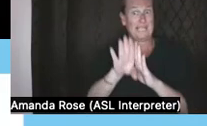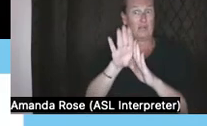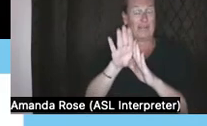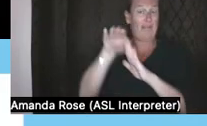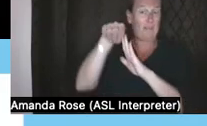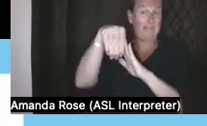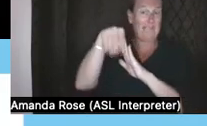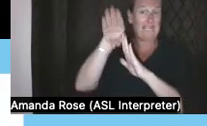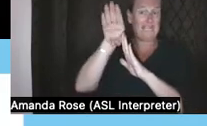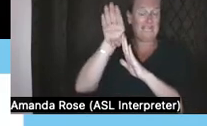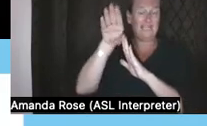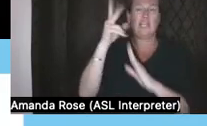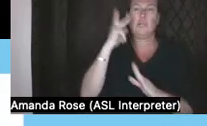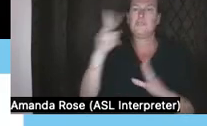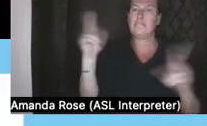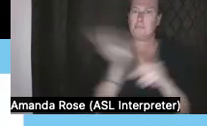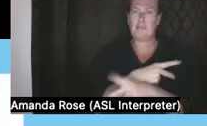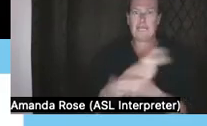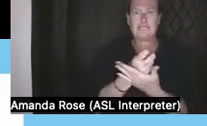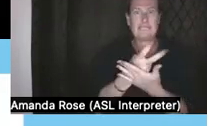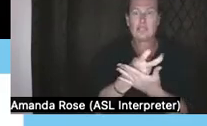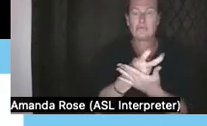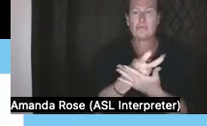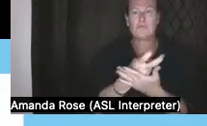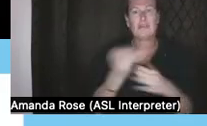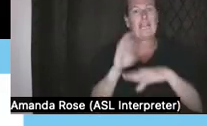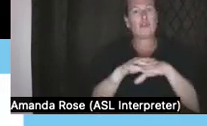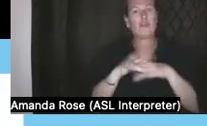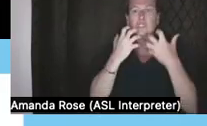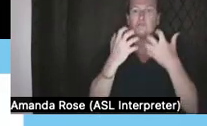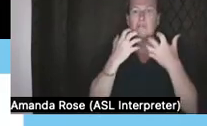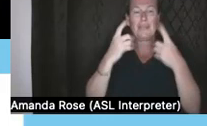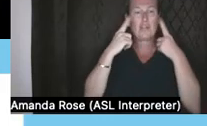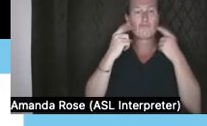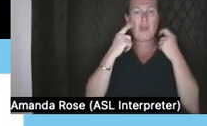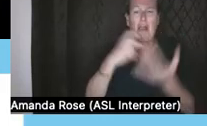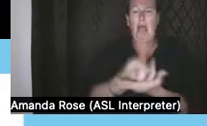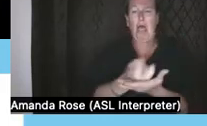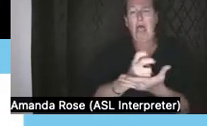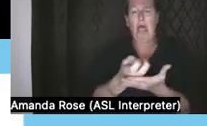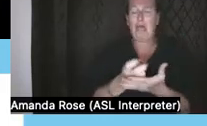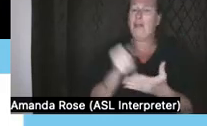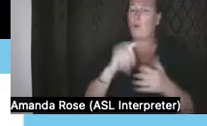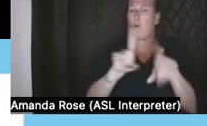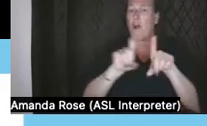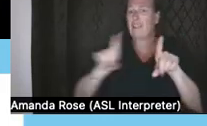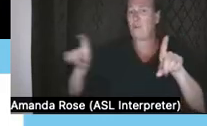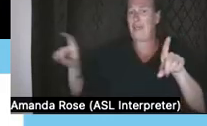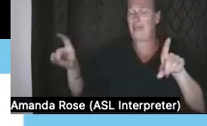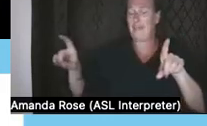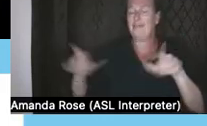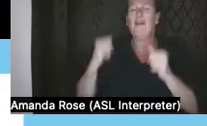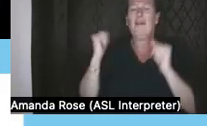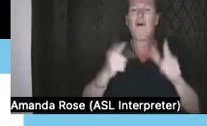the biggest tantrum or more increased screaming and crying, throwing themselves on the floor, or even just walking away from you. So every kiddo's behaviors